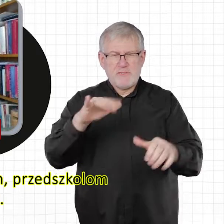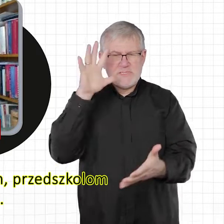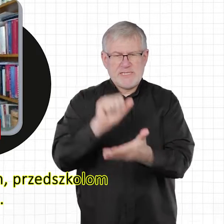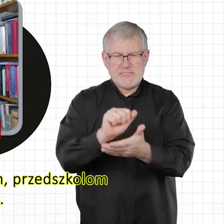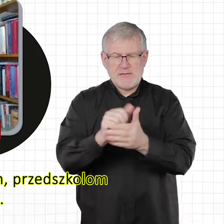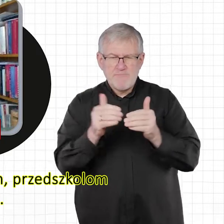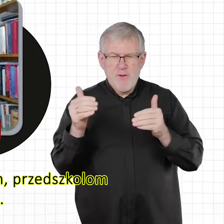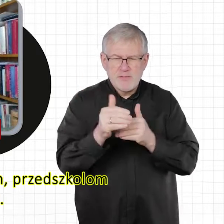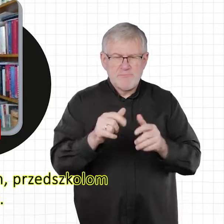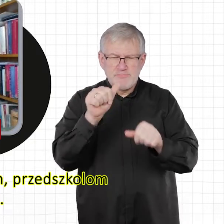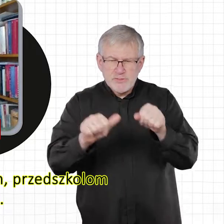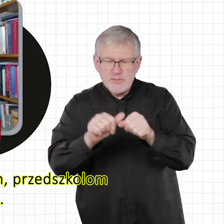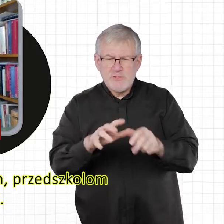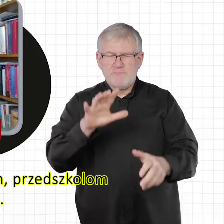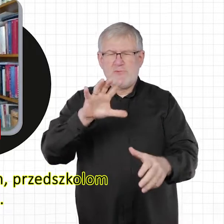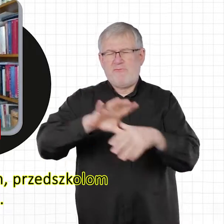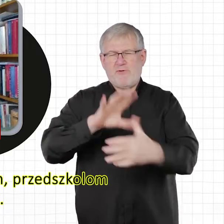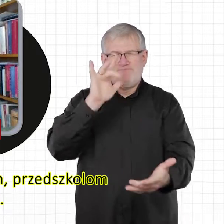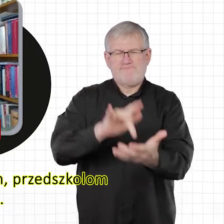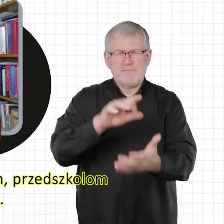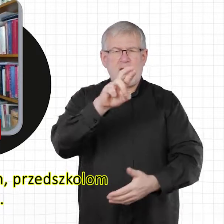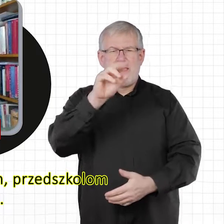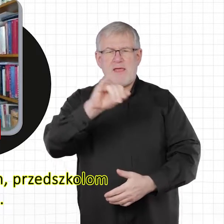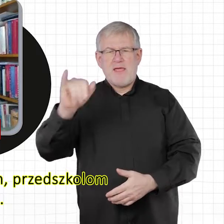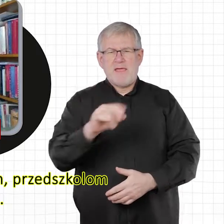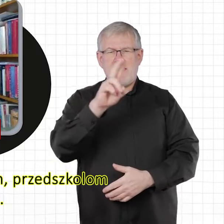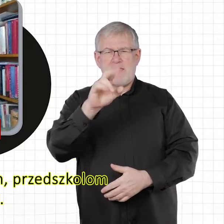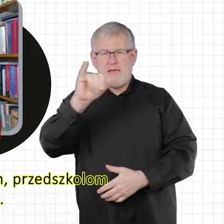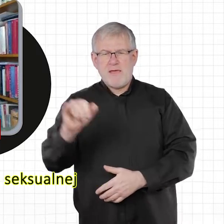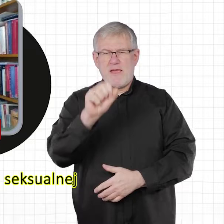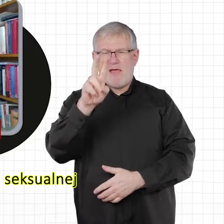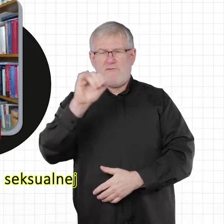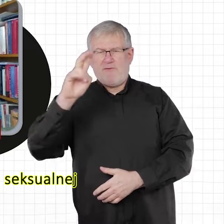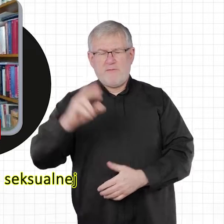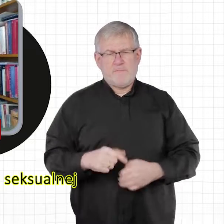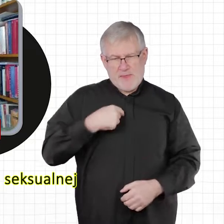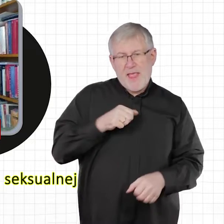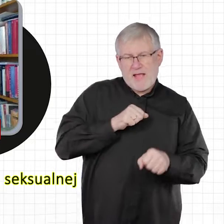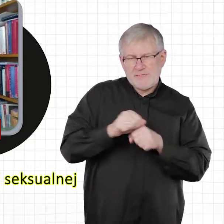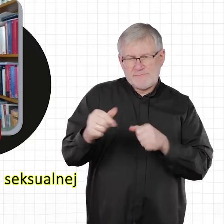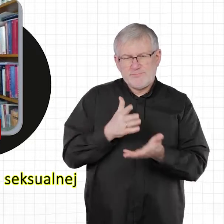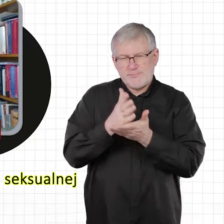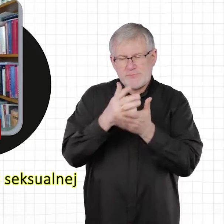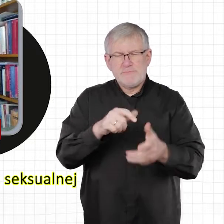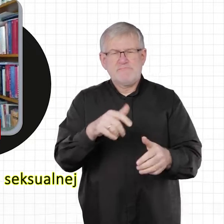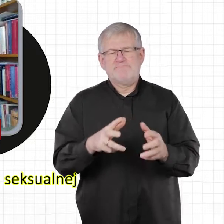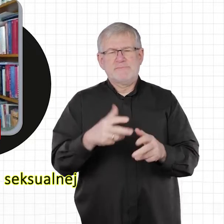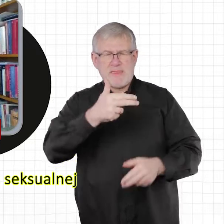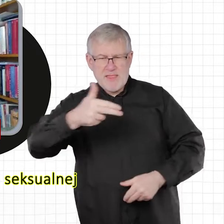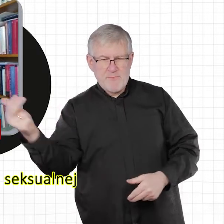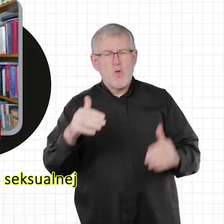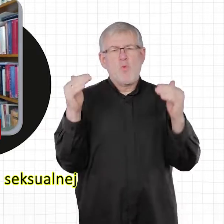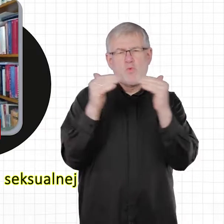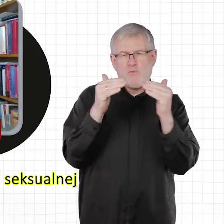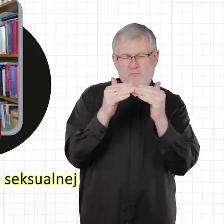clubs and after-school programs in Reykjavík. I service them with matters